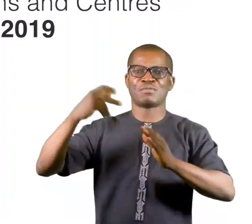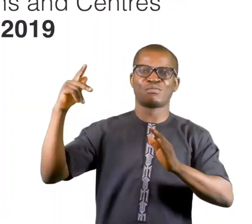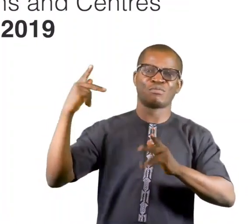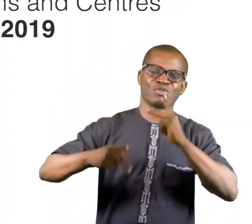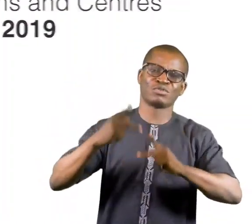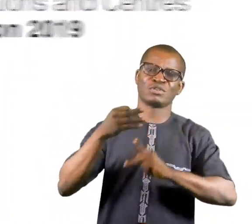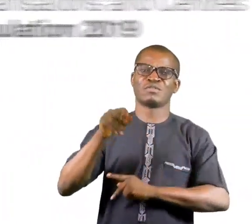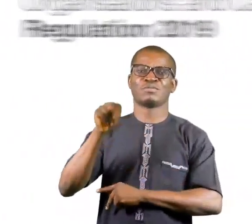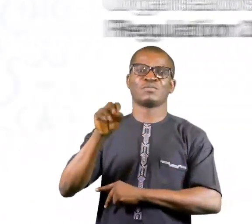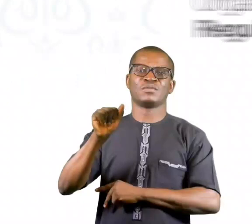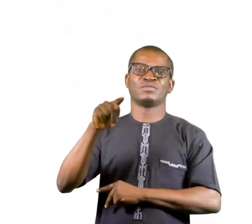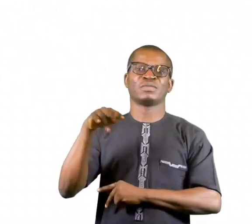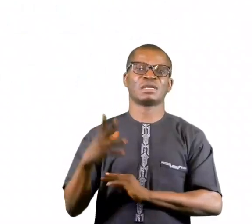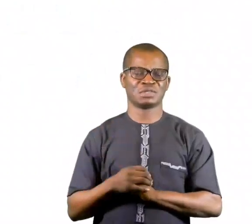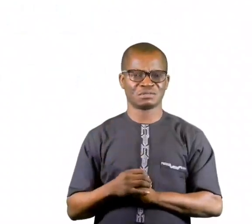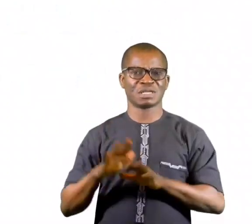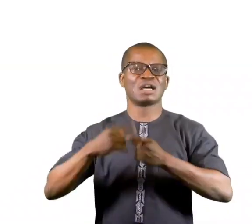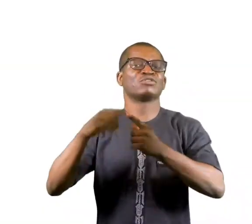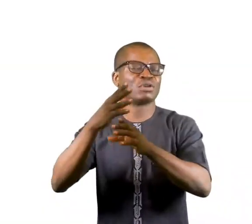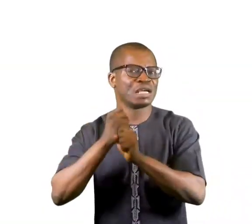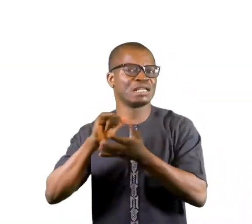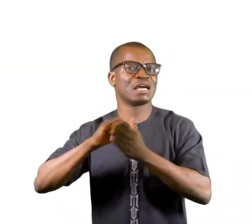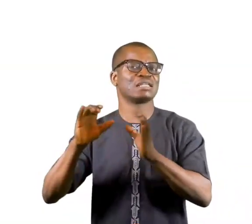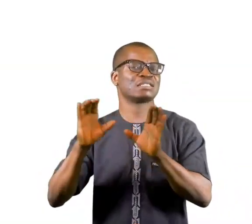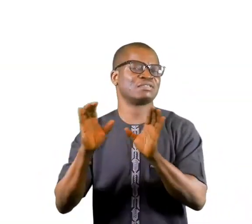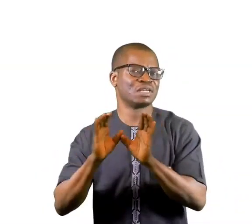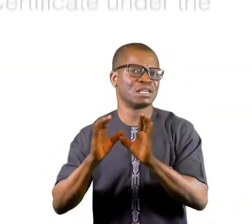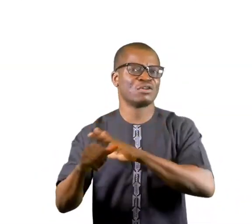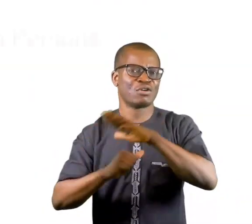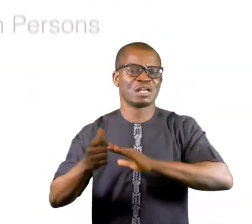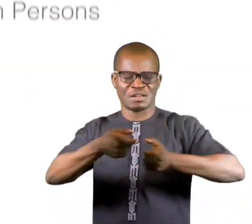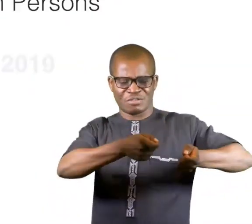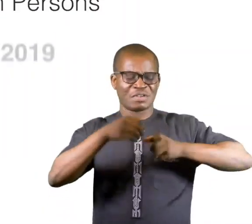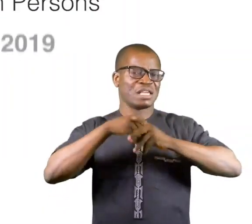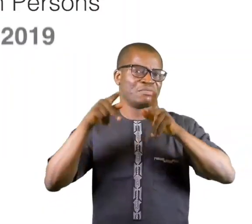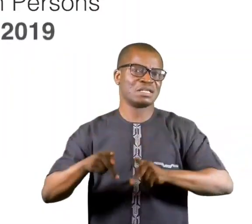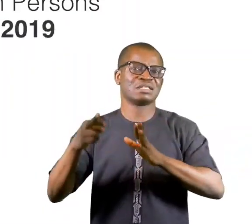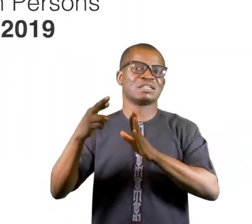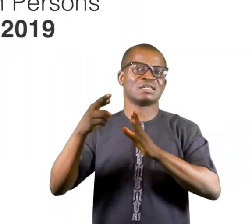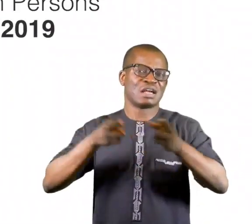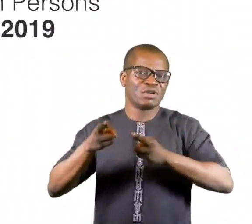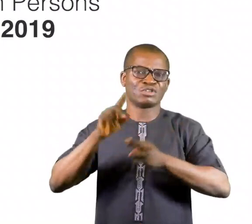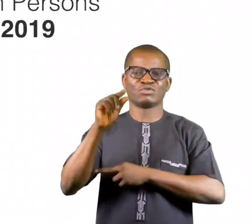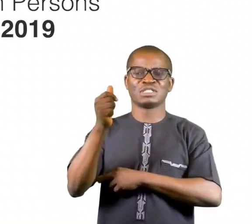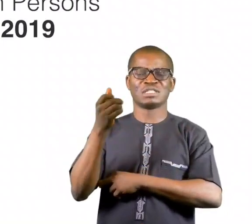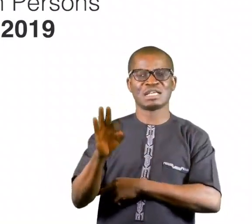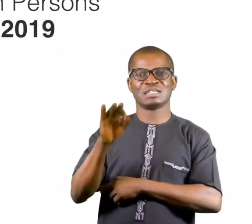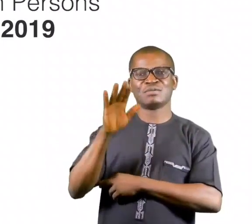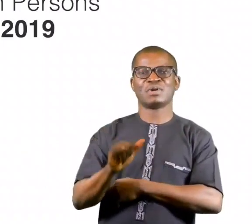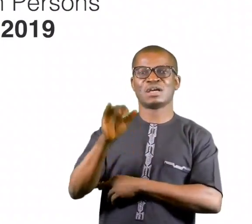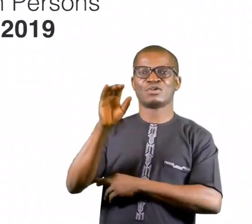Prosecution, NAPTIP. Guidelines for obtaining a clearance certificate under the Trafficking in Persons Regulation 2019